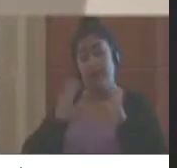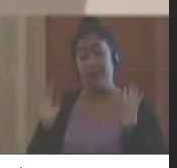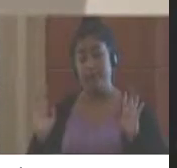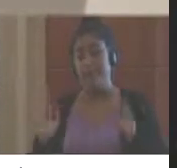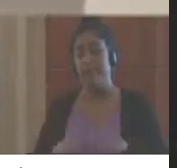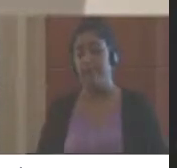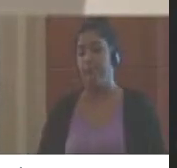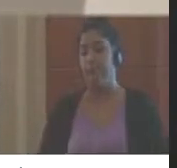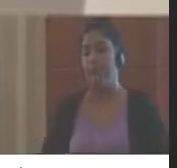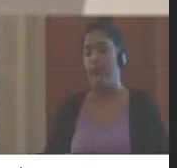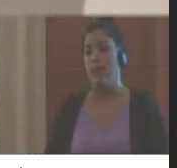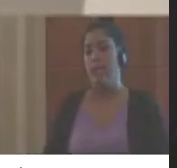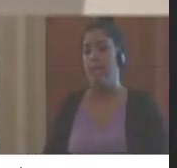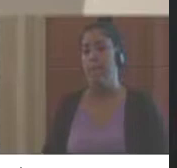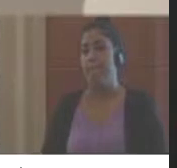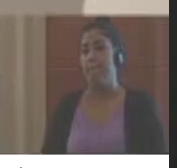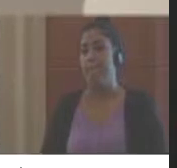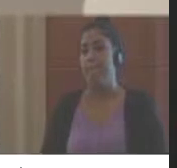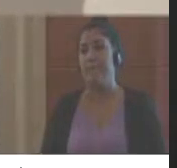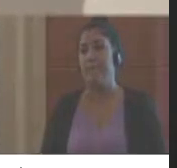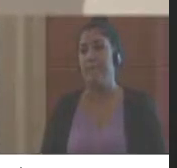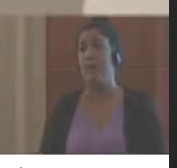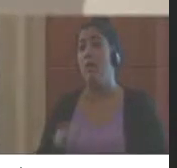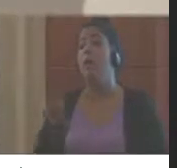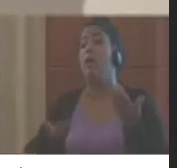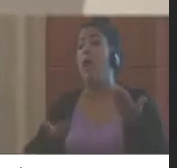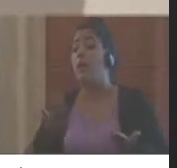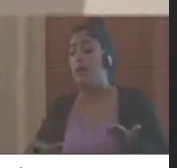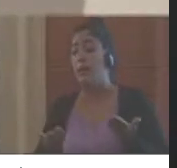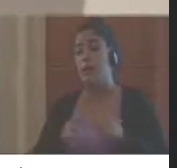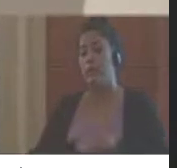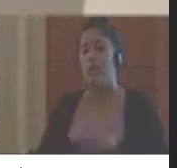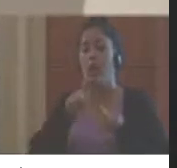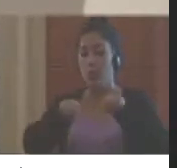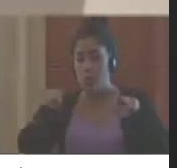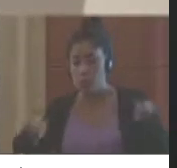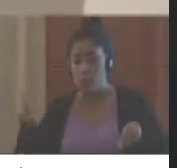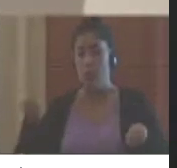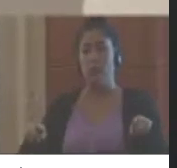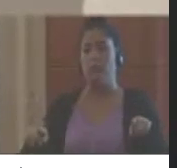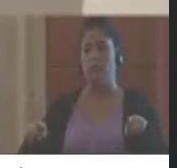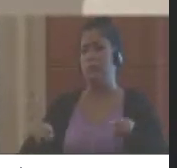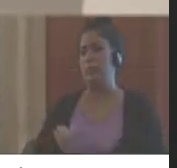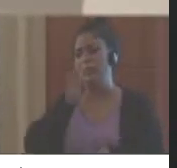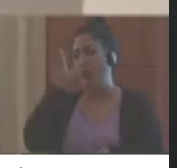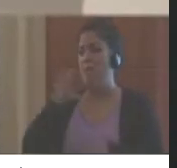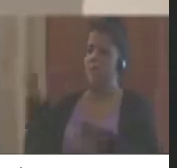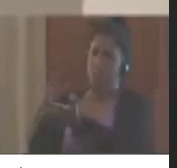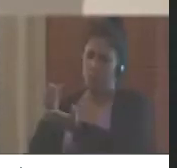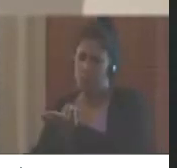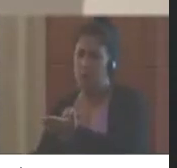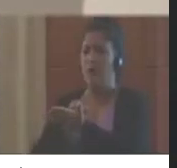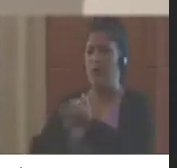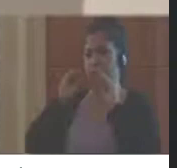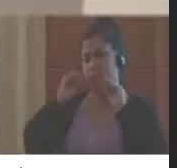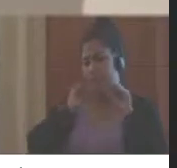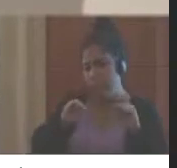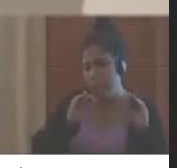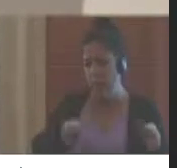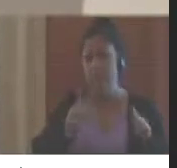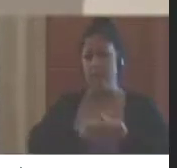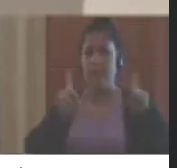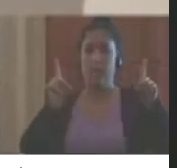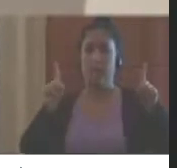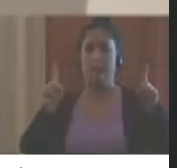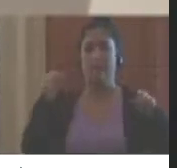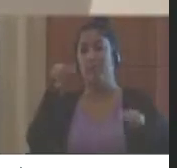developed societies, based on the magnitude of a disaster, an entire society could freeze it.